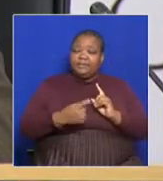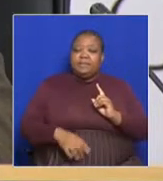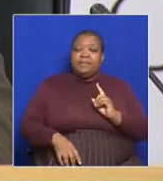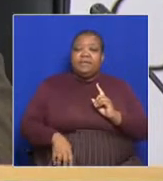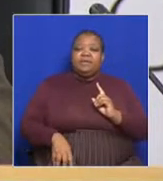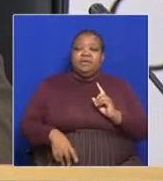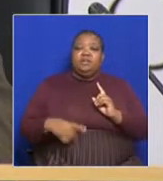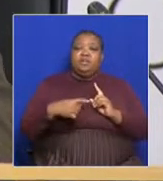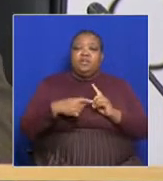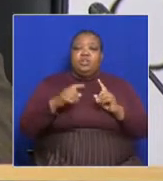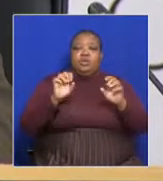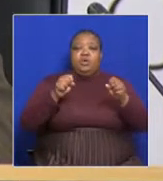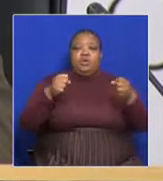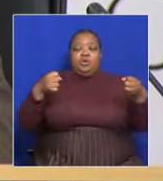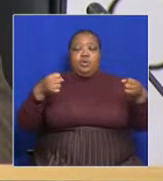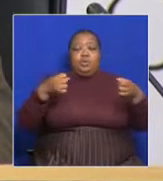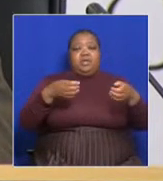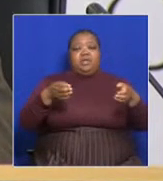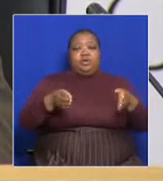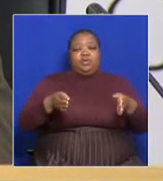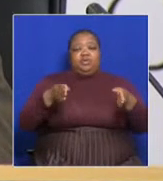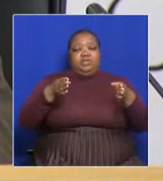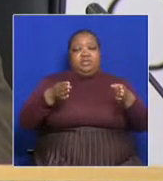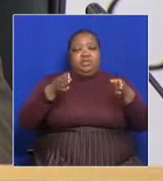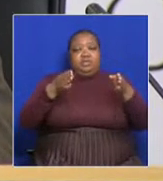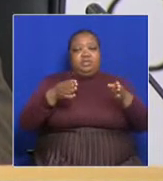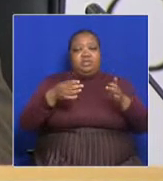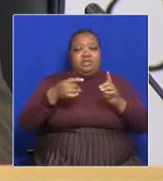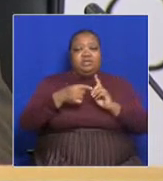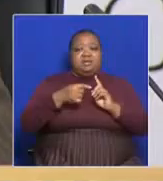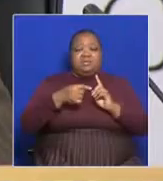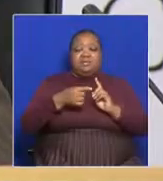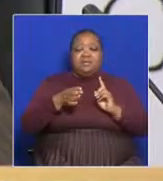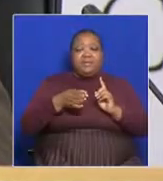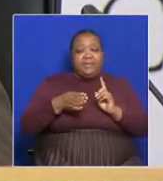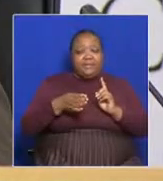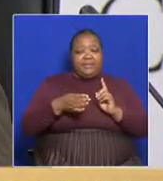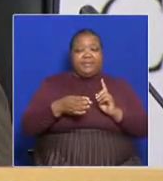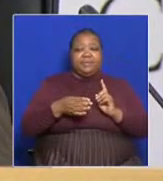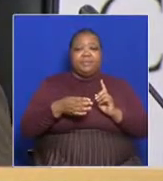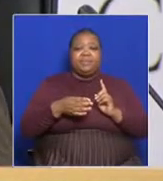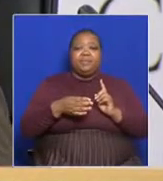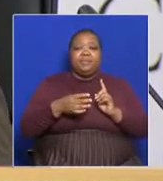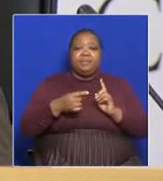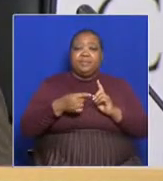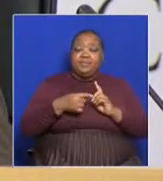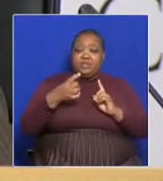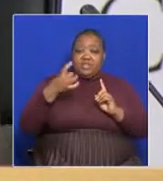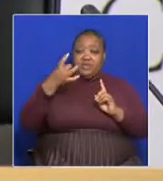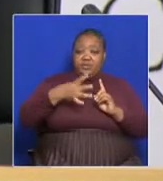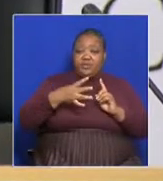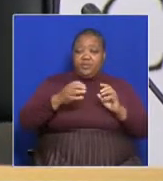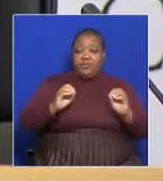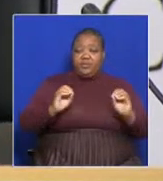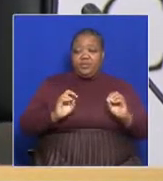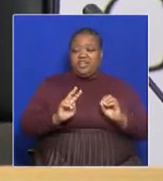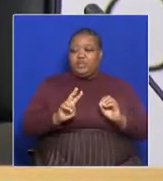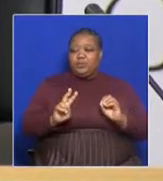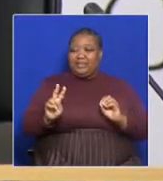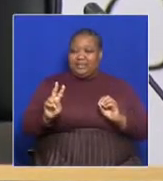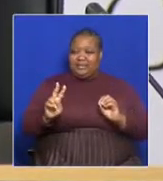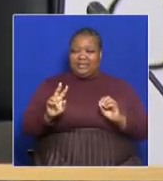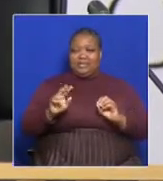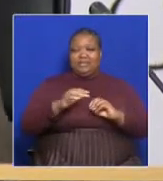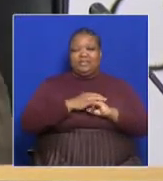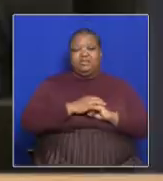the container without his presence and without him being informed on the 22nd. So He says on the